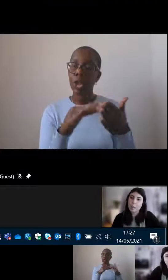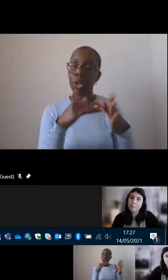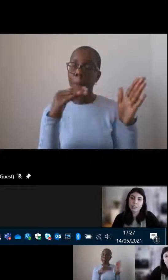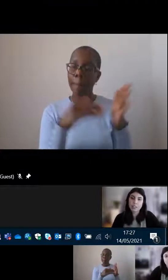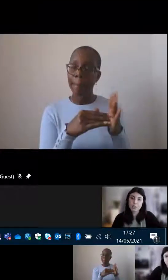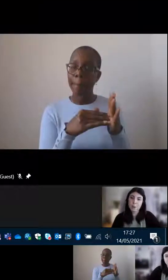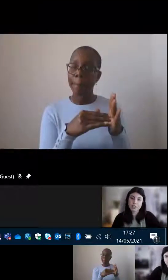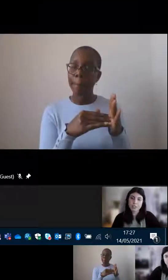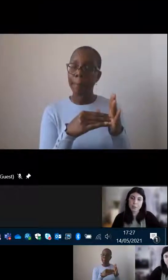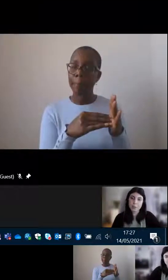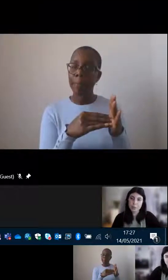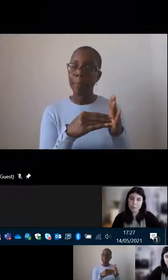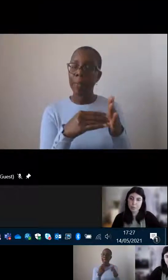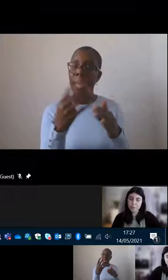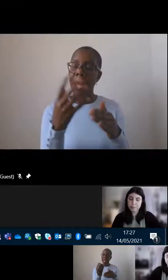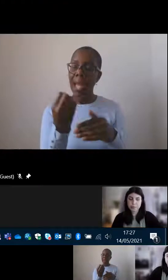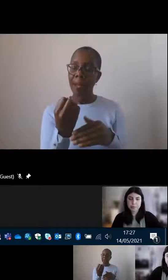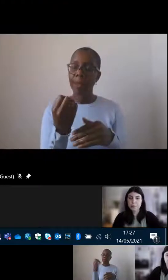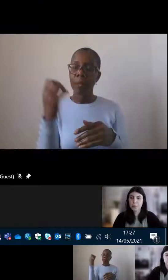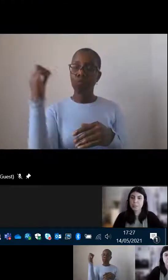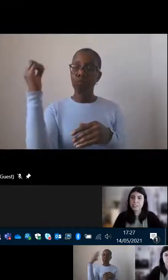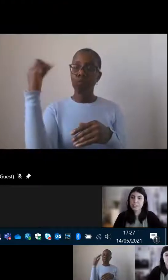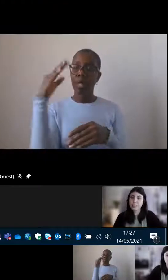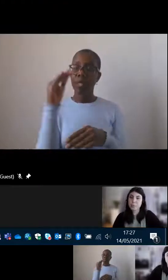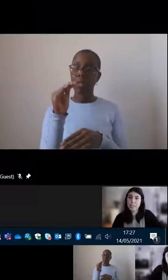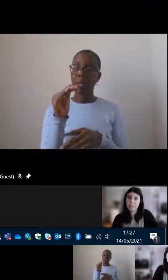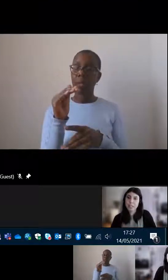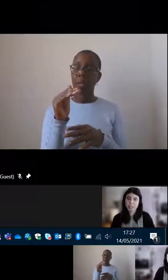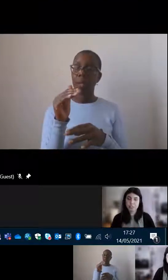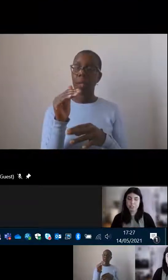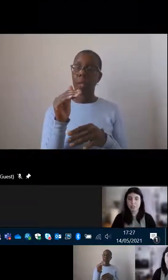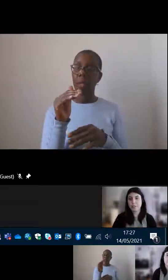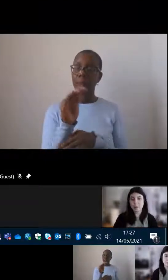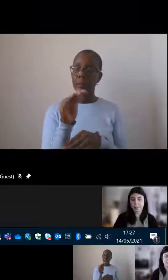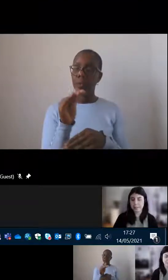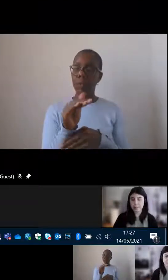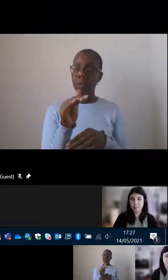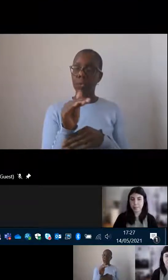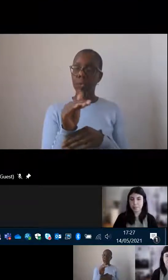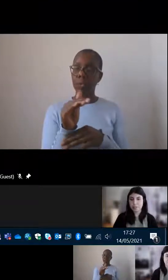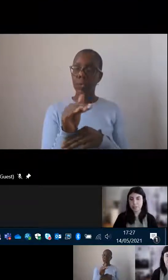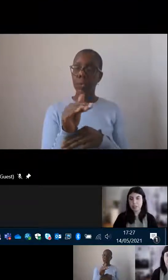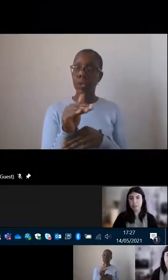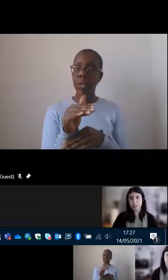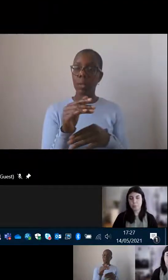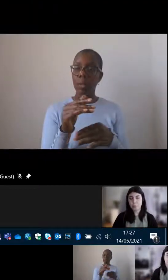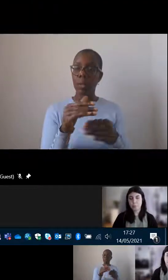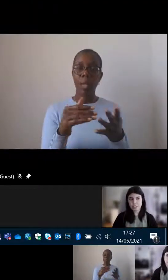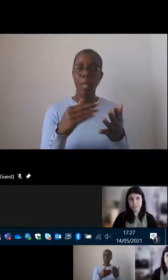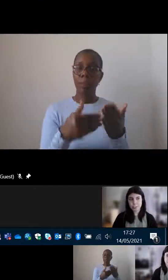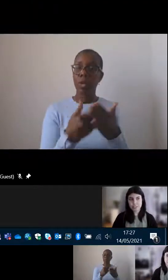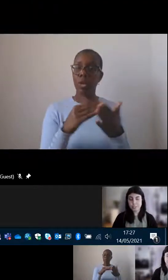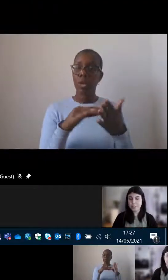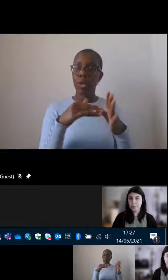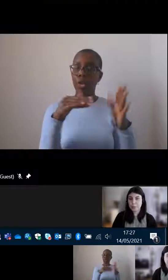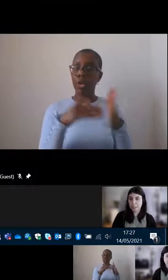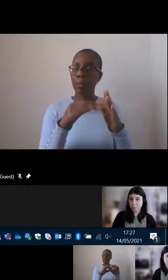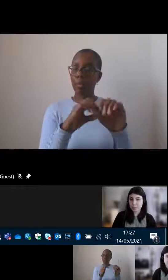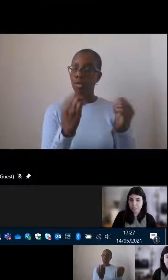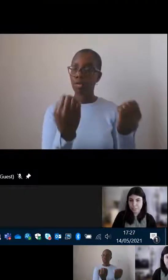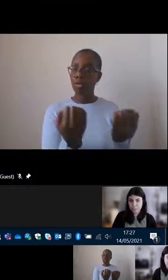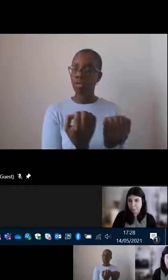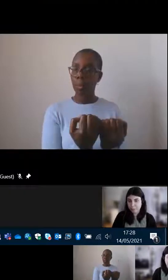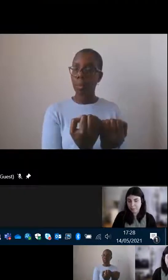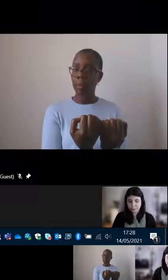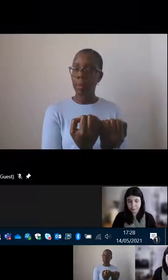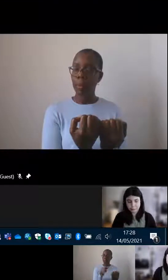Futures Parents WhatsApp group, please do email the Strengthen Families inbox. And what we can do is, if you email it